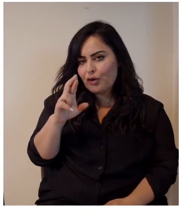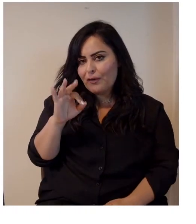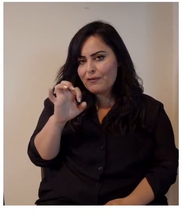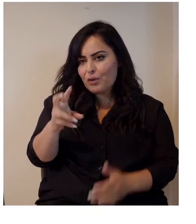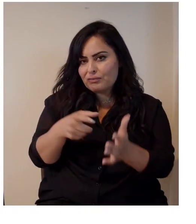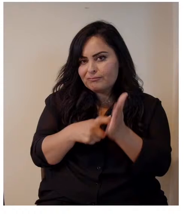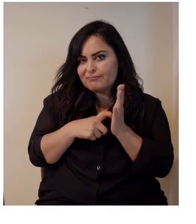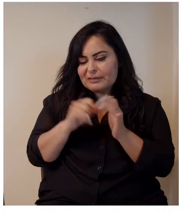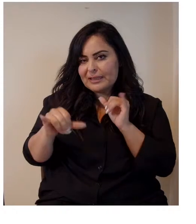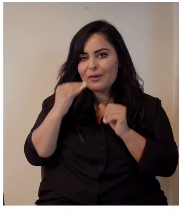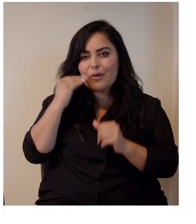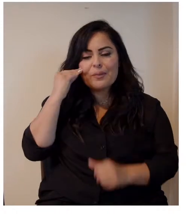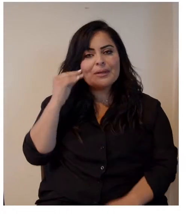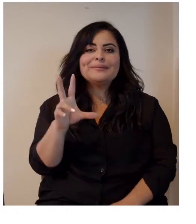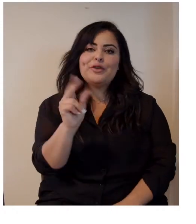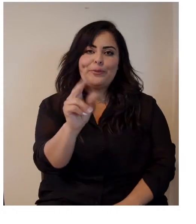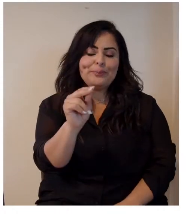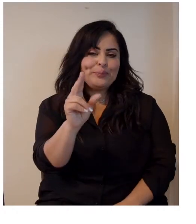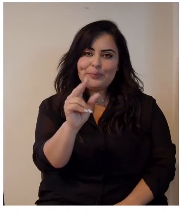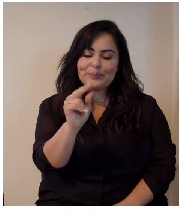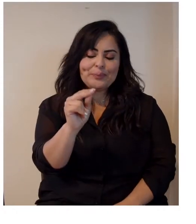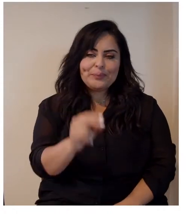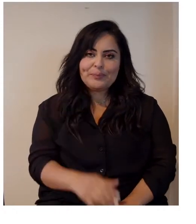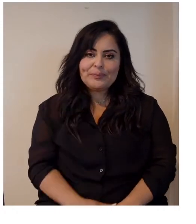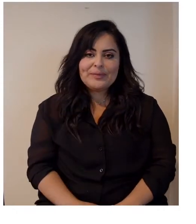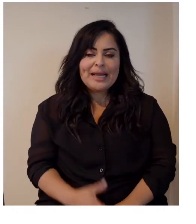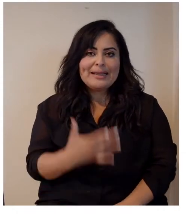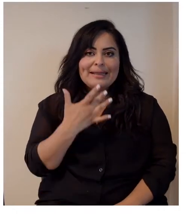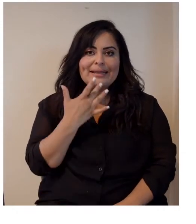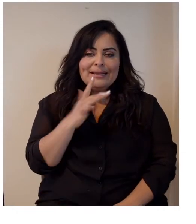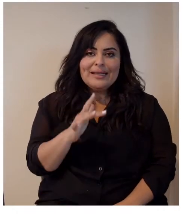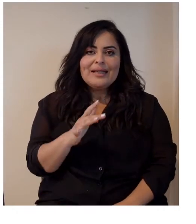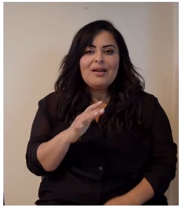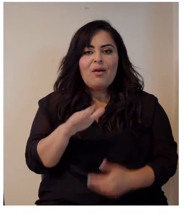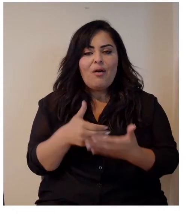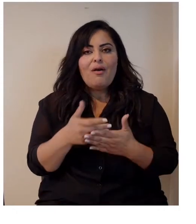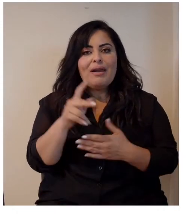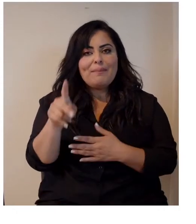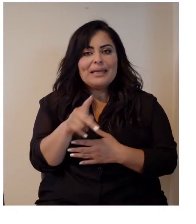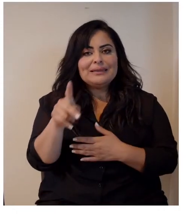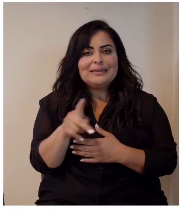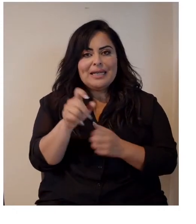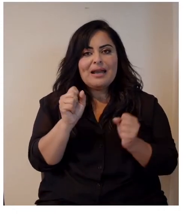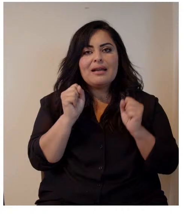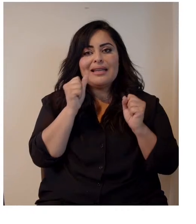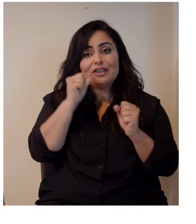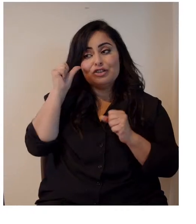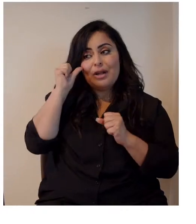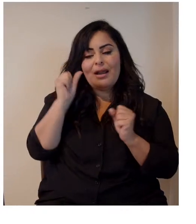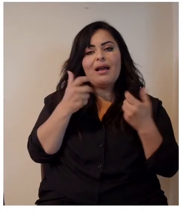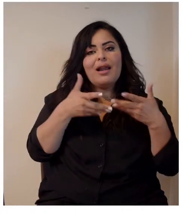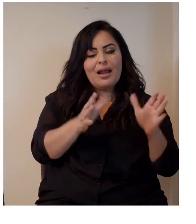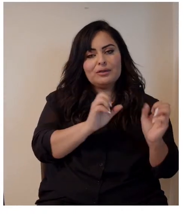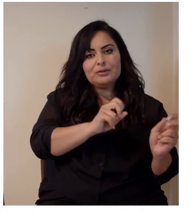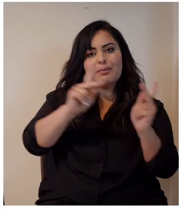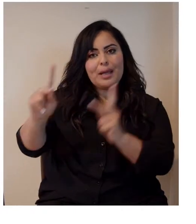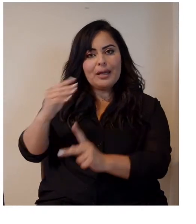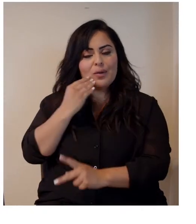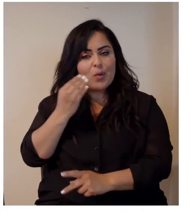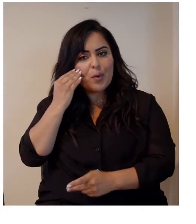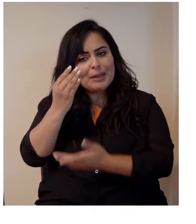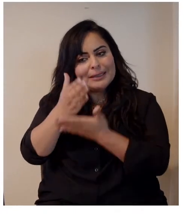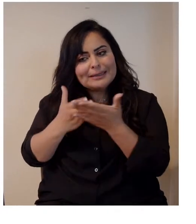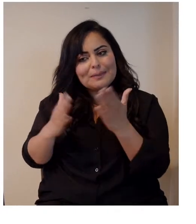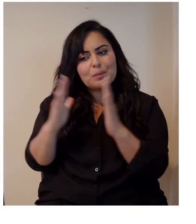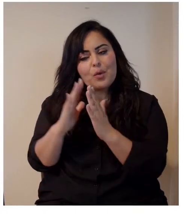No, Pasadena is not under a curfew. Thankfully, almost all of Pasadena was allowed to repopulate yesterday. There are a few